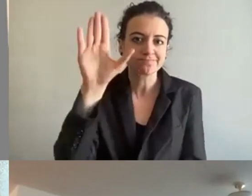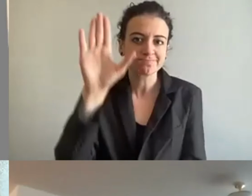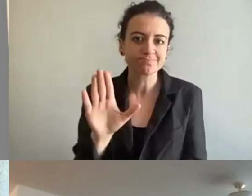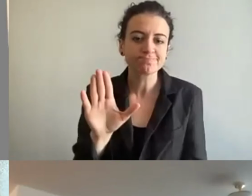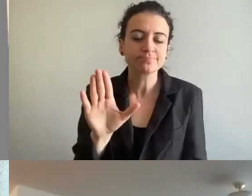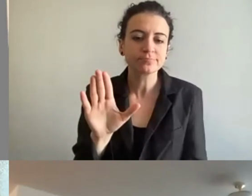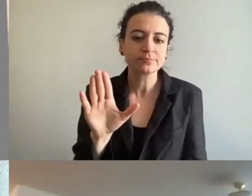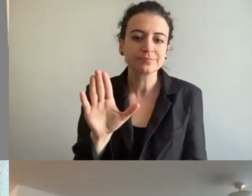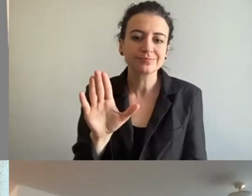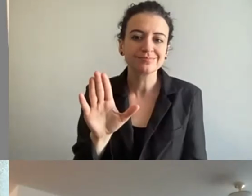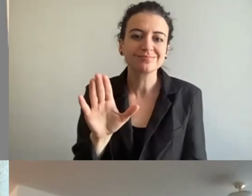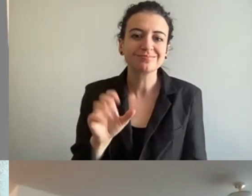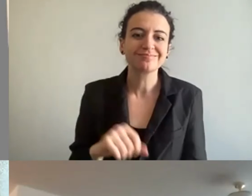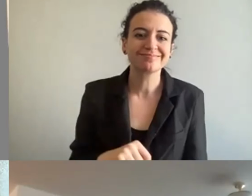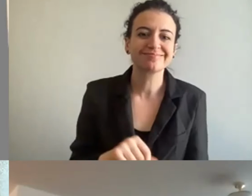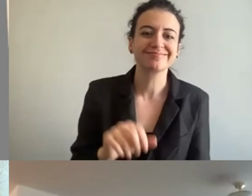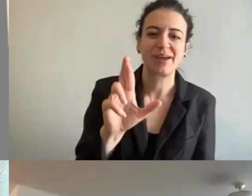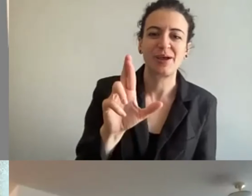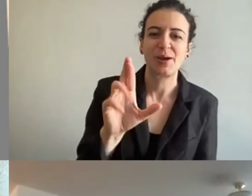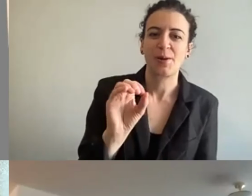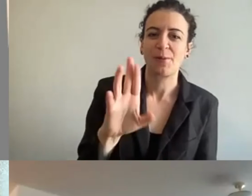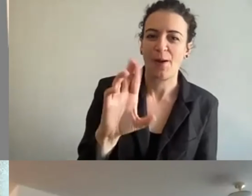those hands up, people.